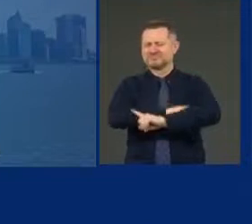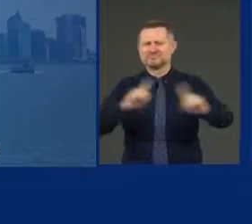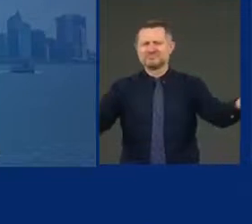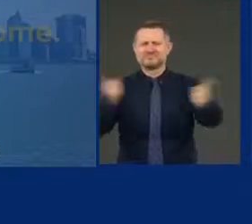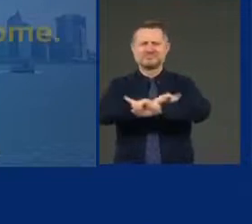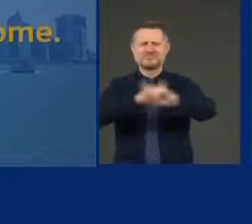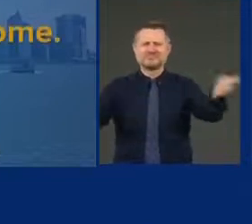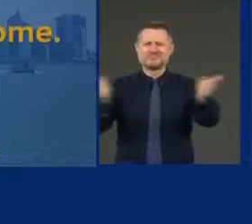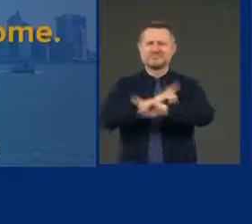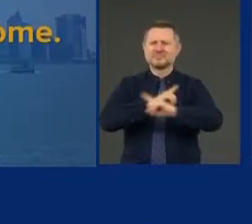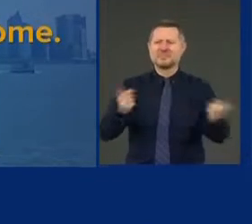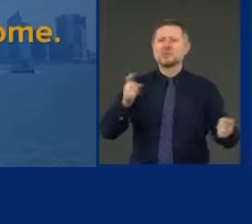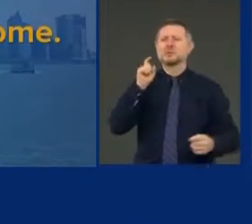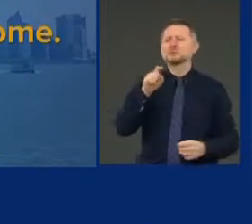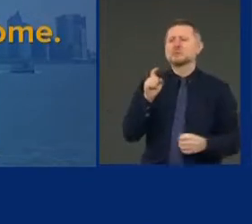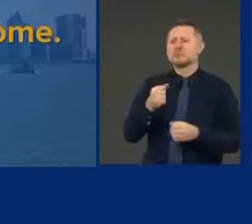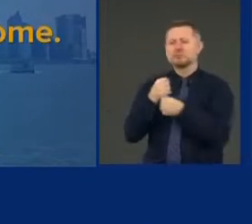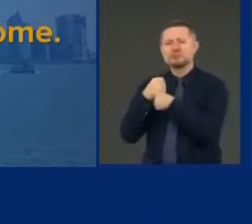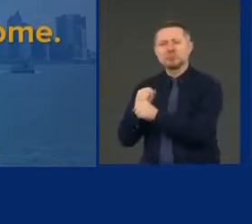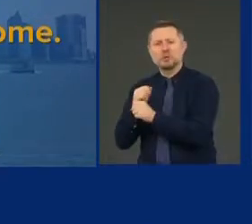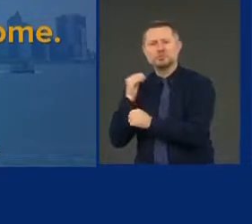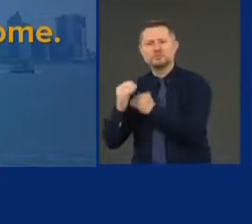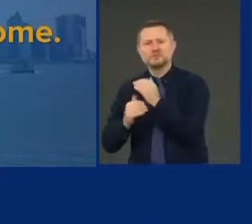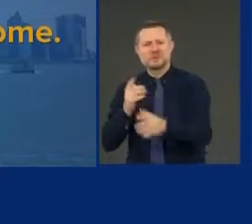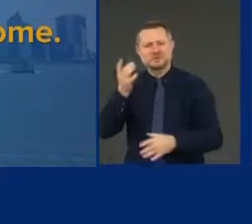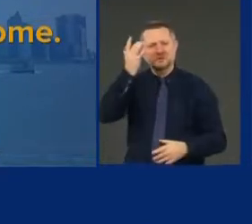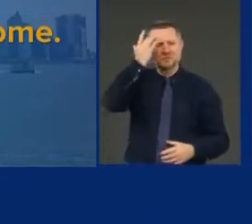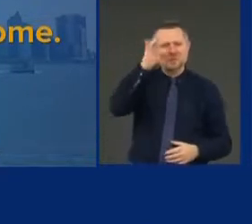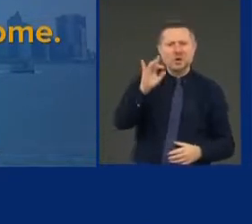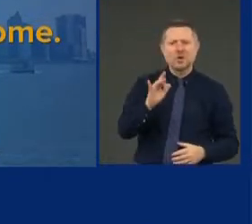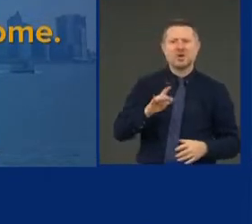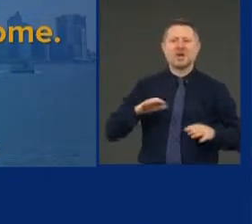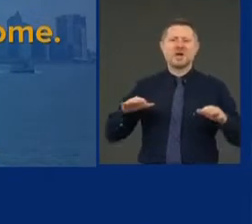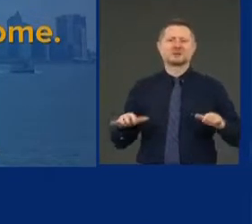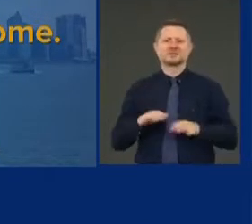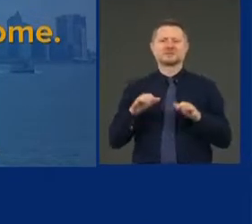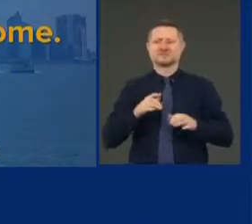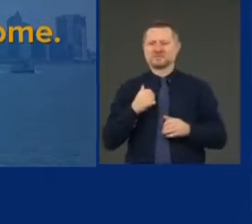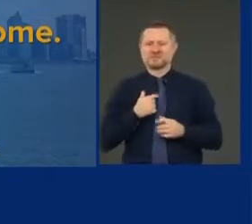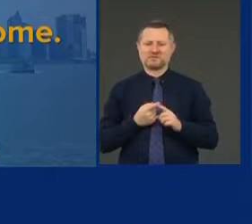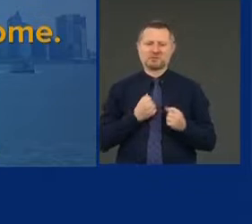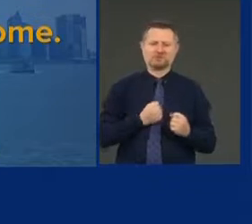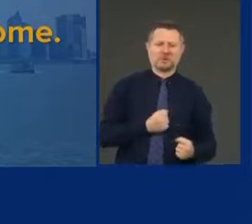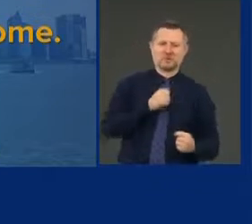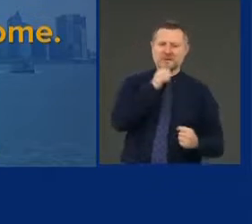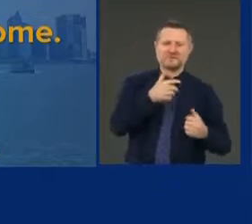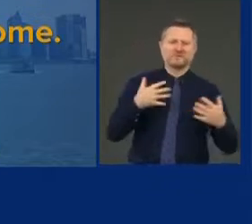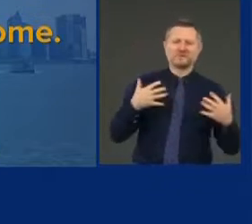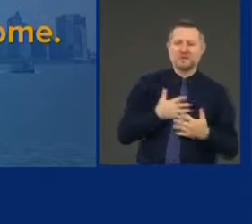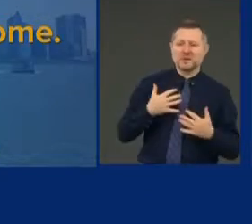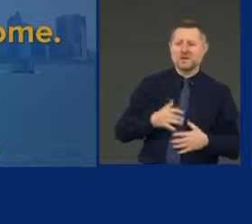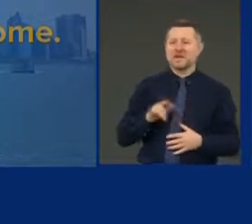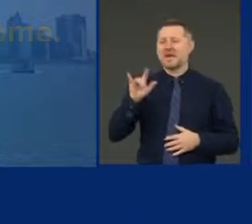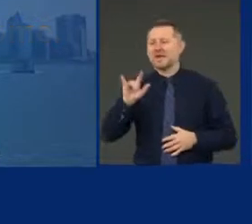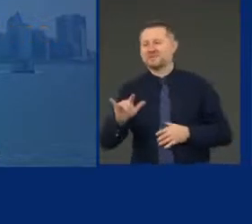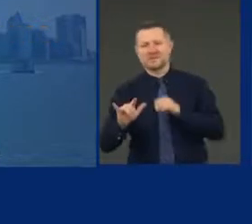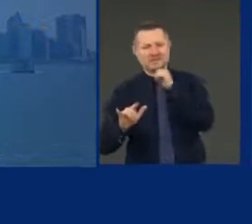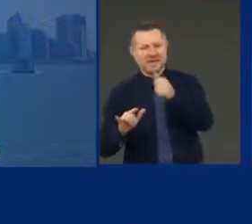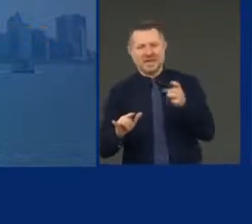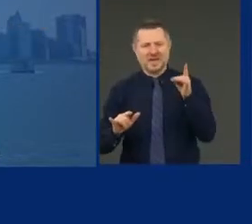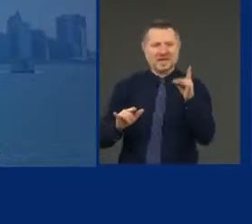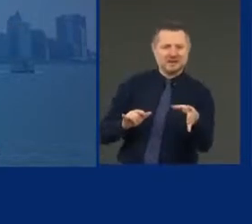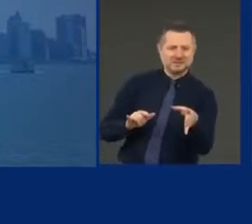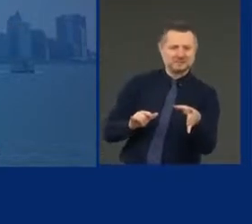Productive and smart. Act from strength, not fear. Love, not hate. And there is nothing that we